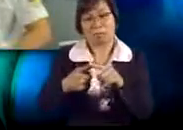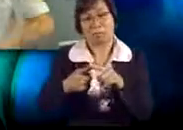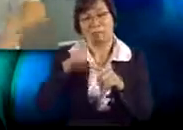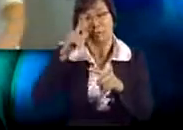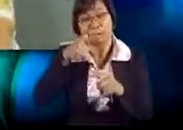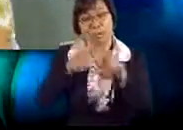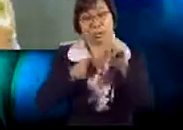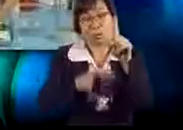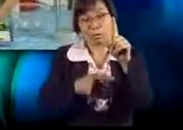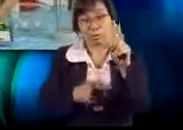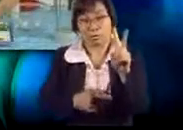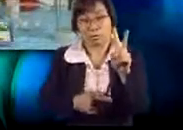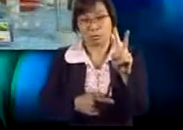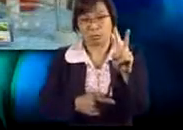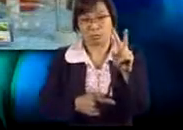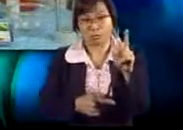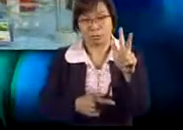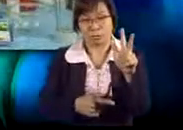1, 2,